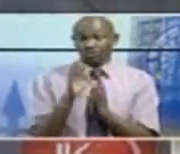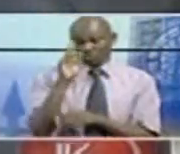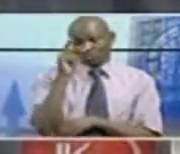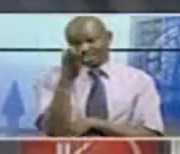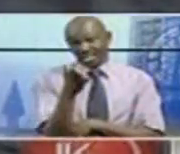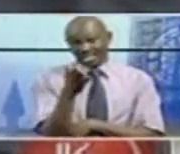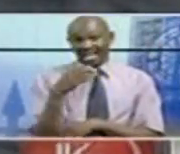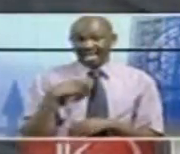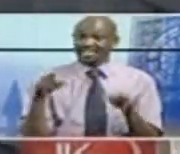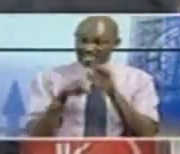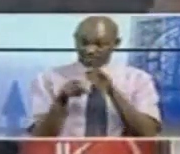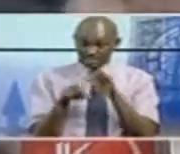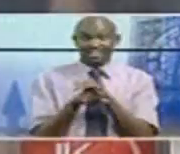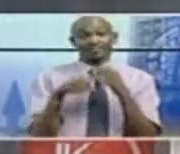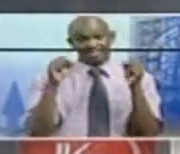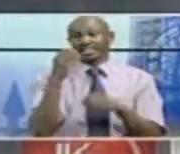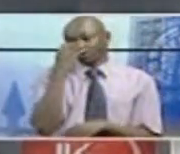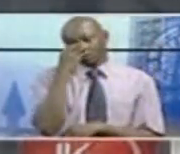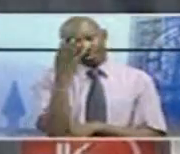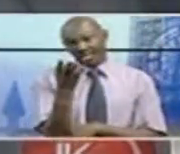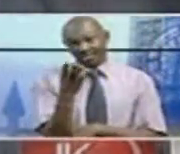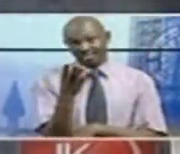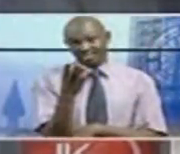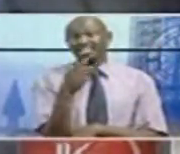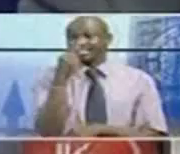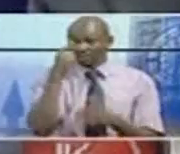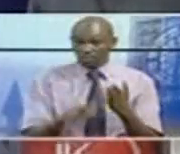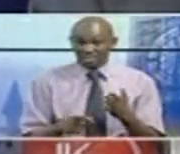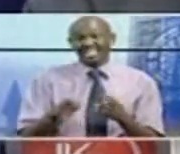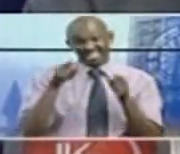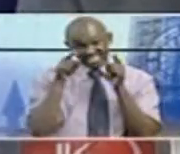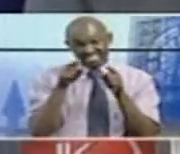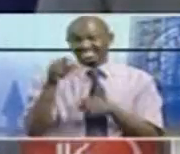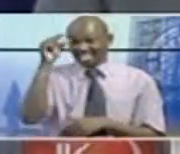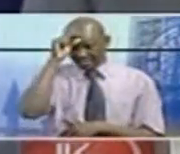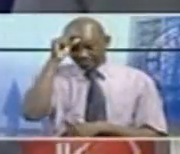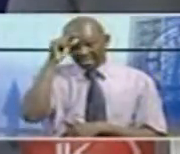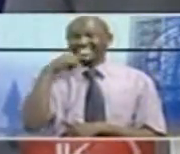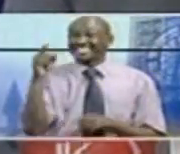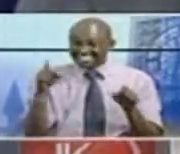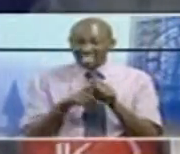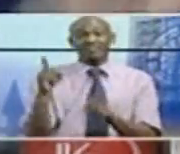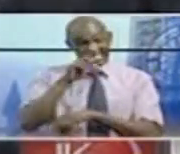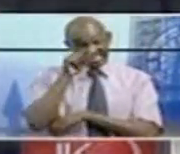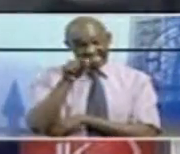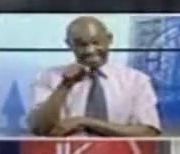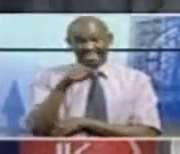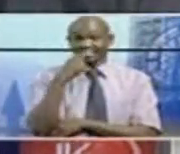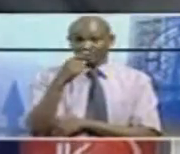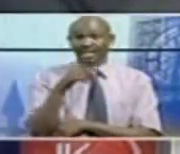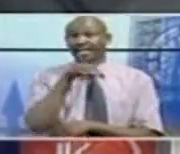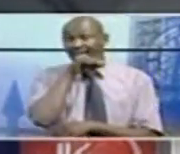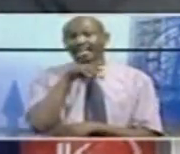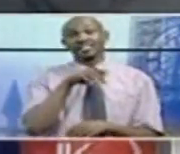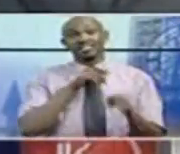Kenyatta and Deputy President William Ruto. And they said, this is a garment. And the same day, Raila